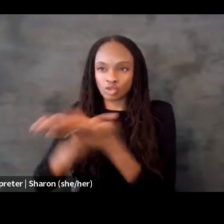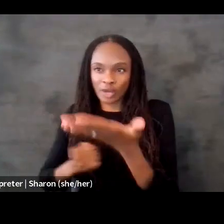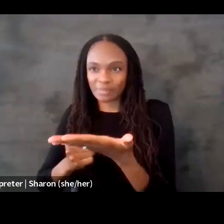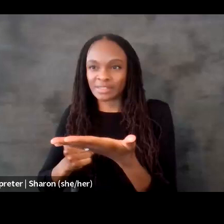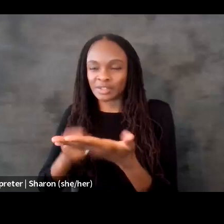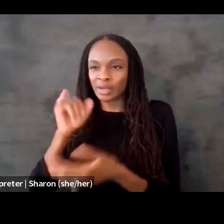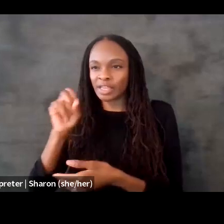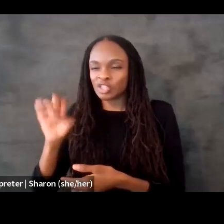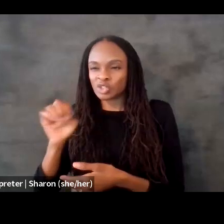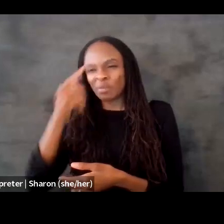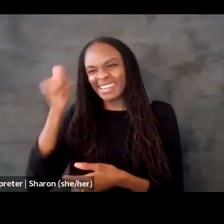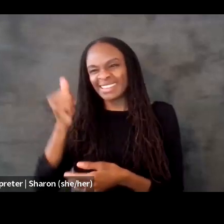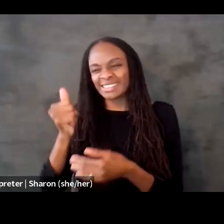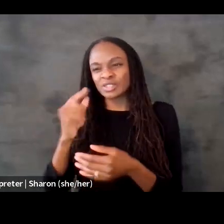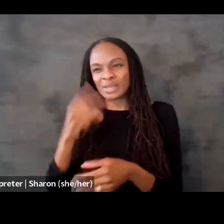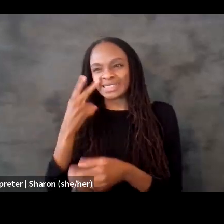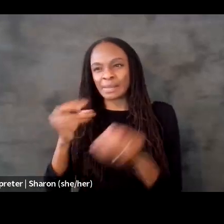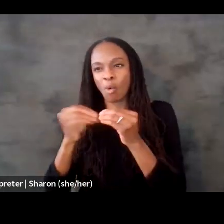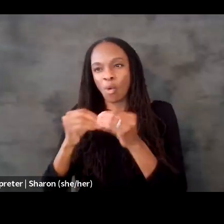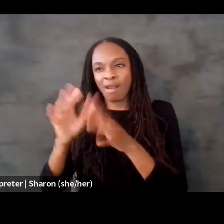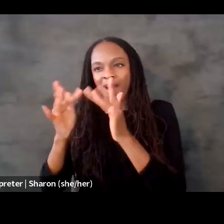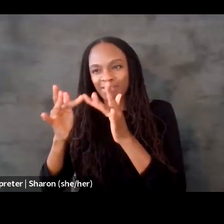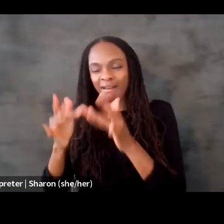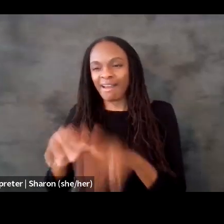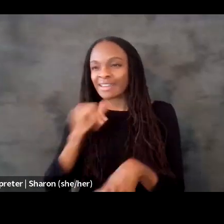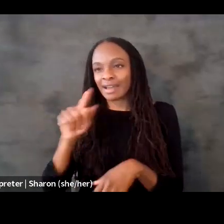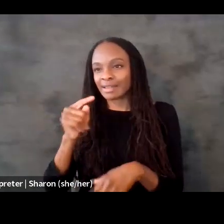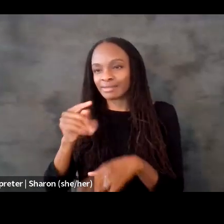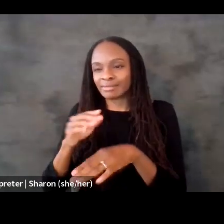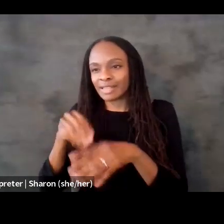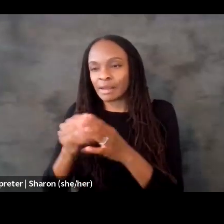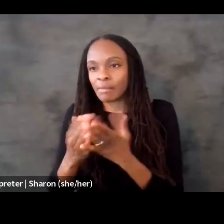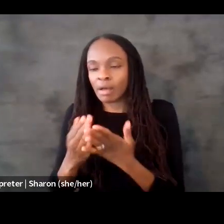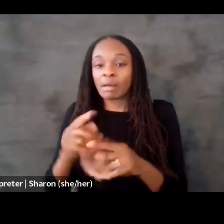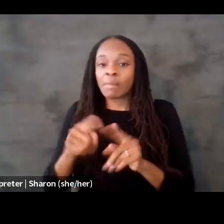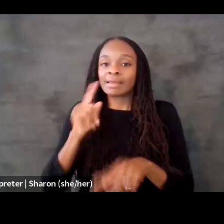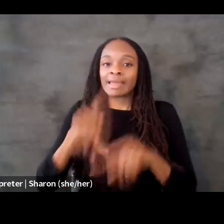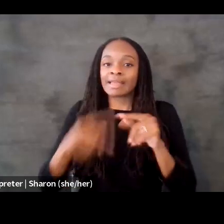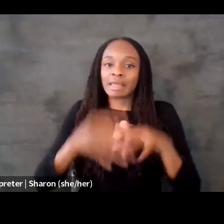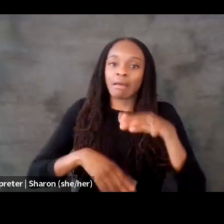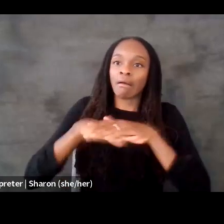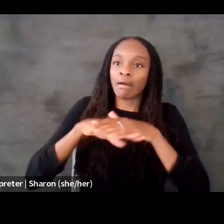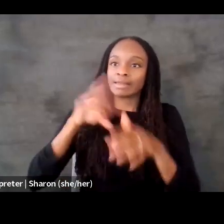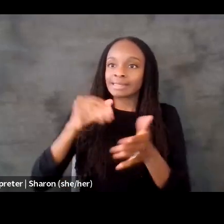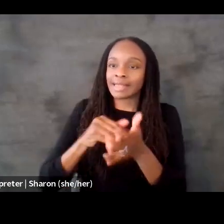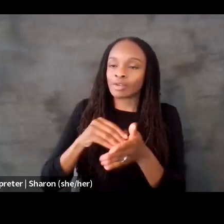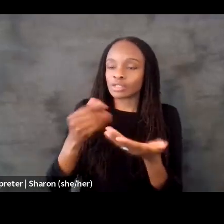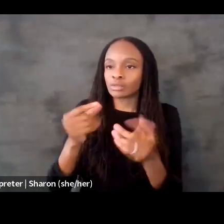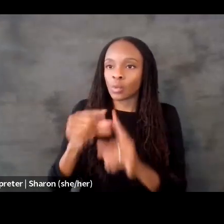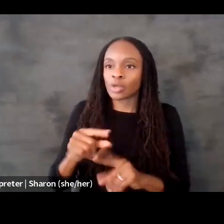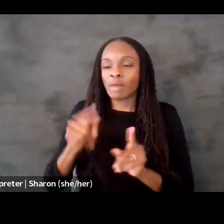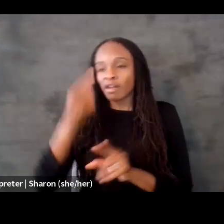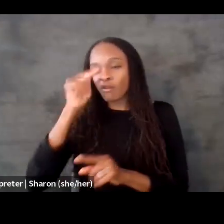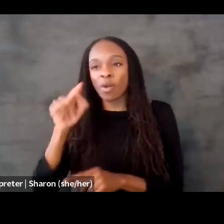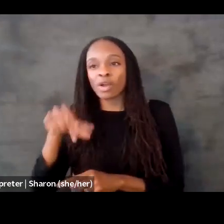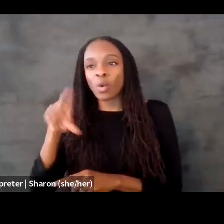more flexibility with publishing when I don't have to say, okay, you're maxed out at 6,000 words. For a qualitative paper, that's nothing, right? And